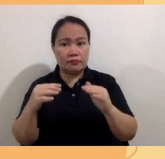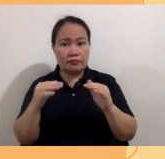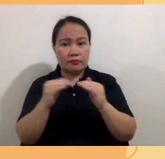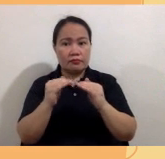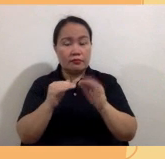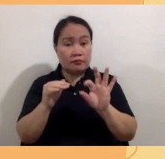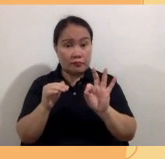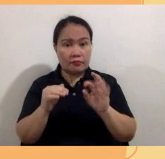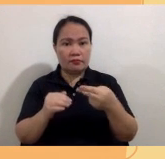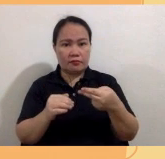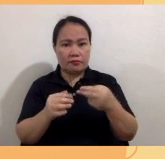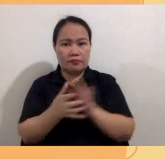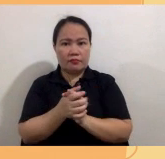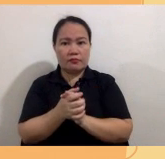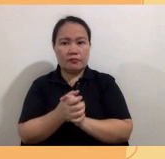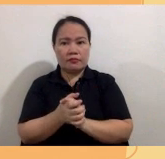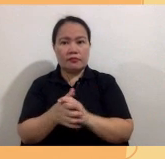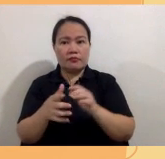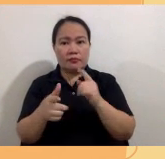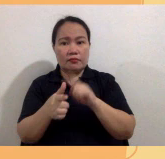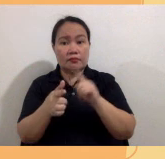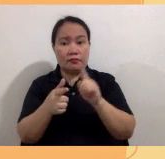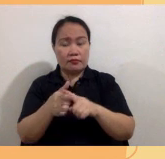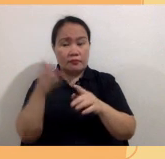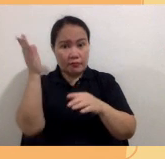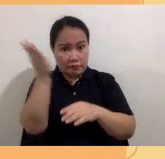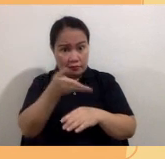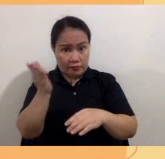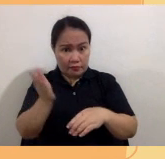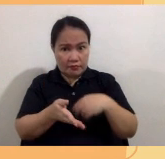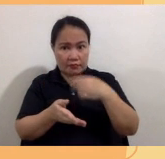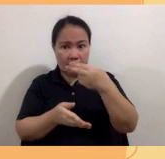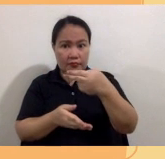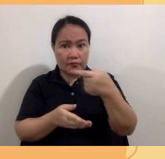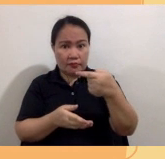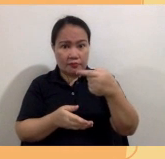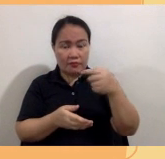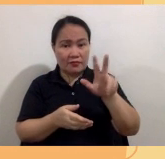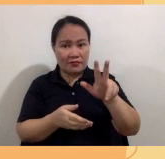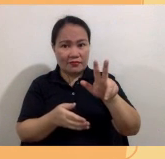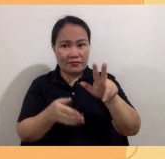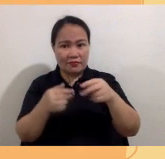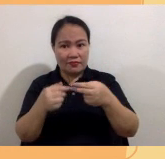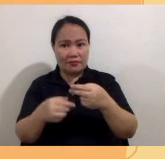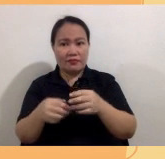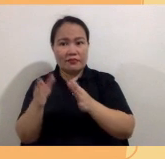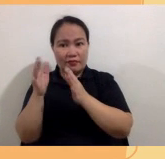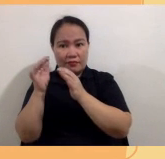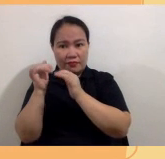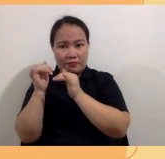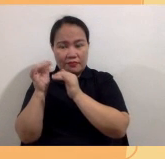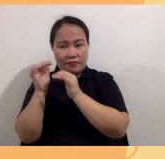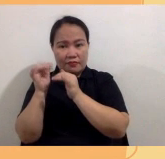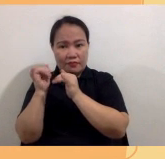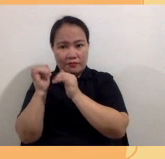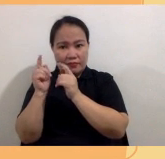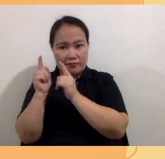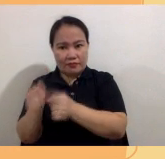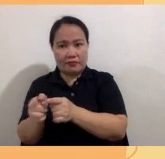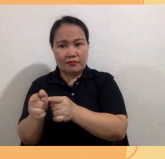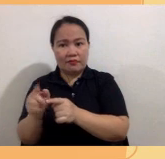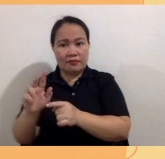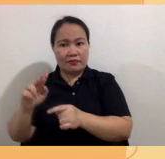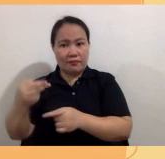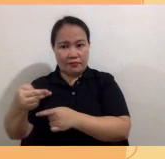So, anong gagawin na natin ngayon? We can now cancel h minus 3. So, what is our answer? So, we